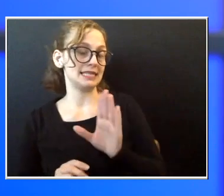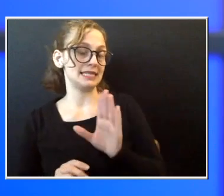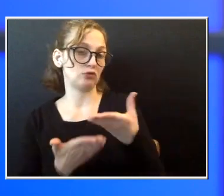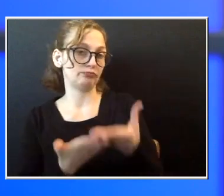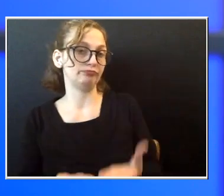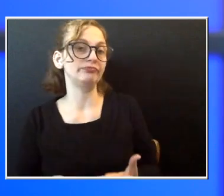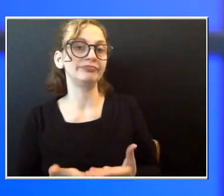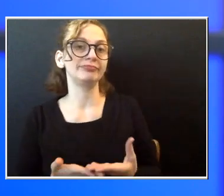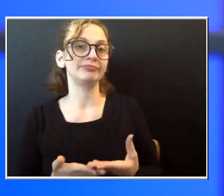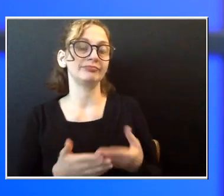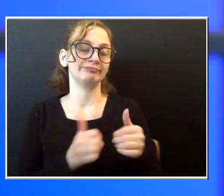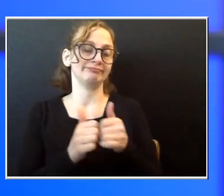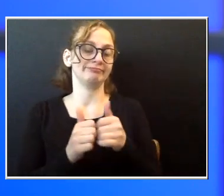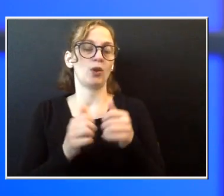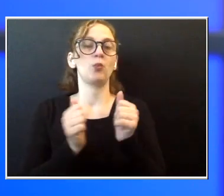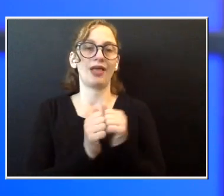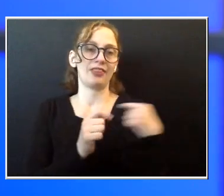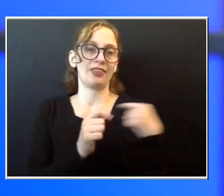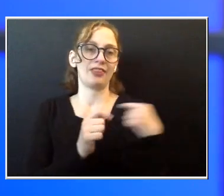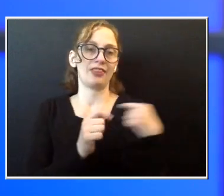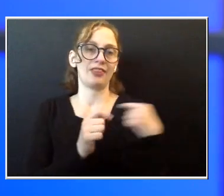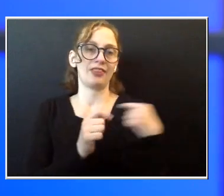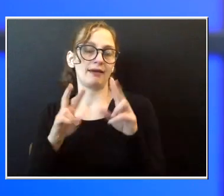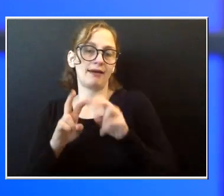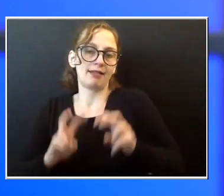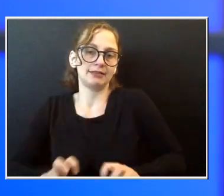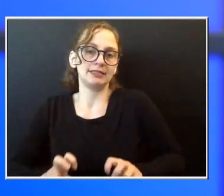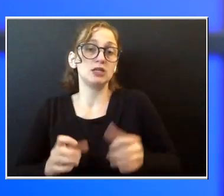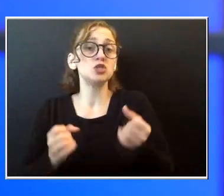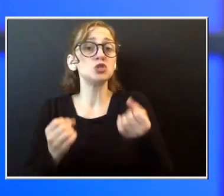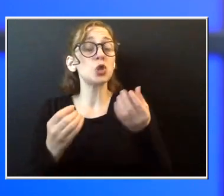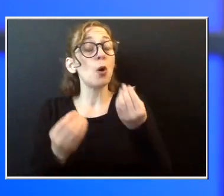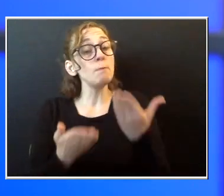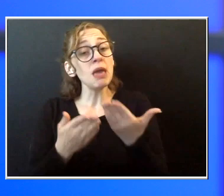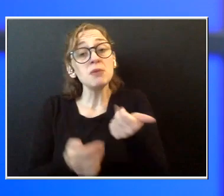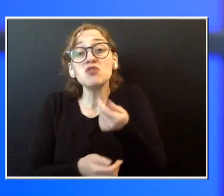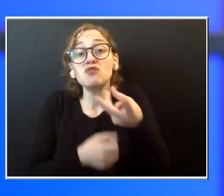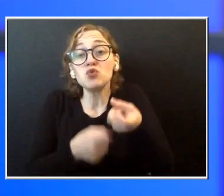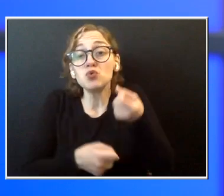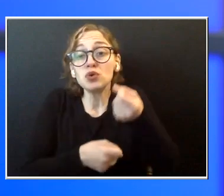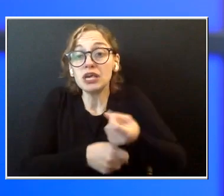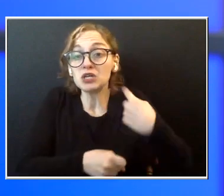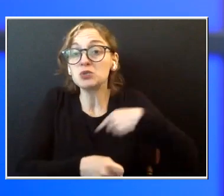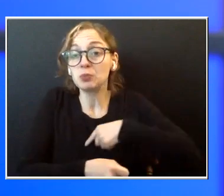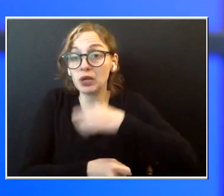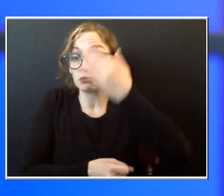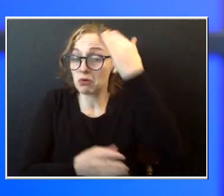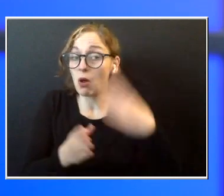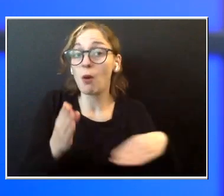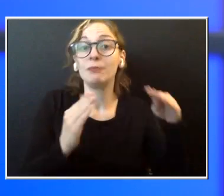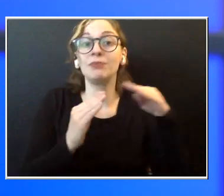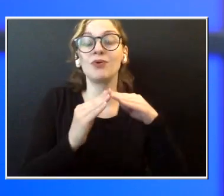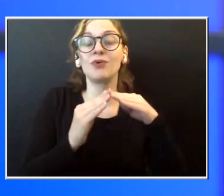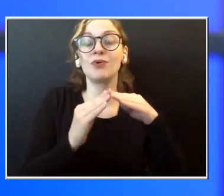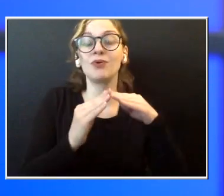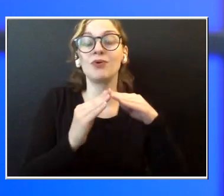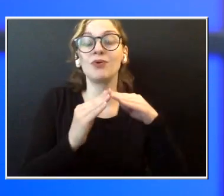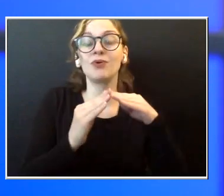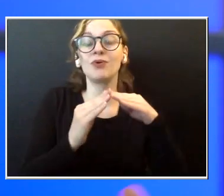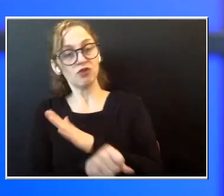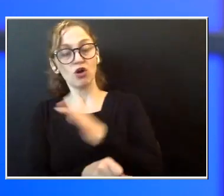analysis. So it could be in a few years we know much more, but the full benefit, if you look at